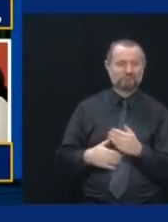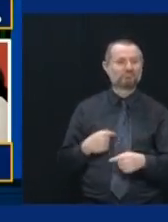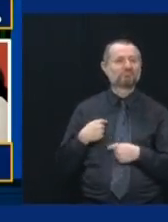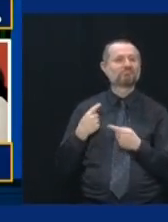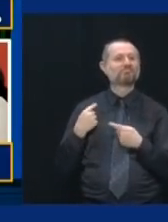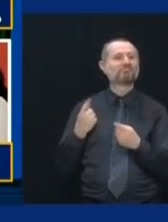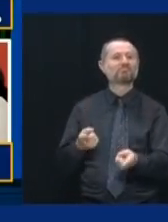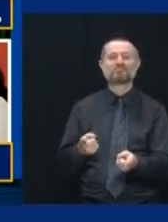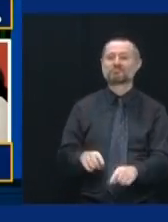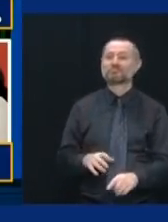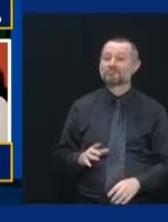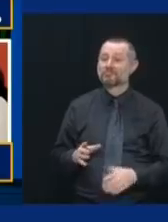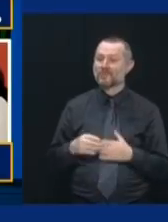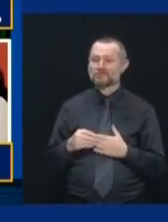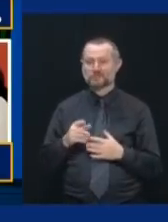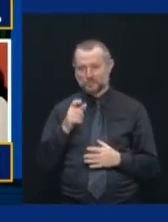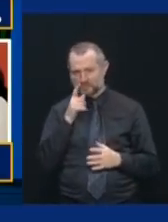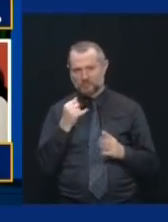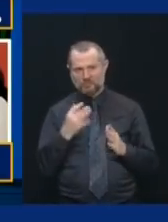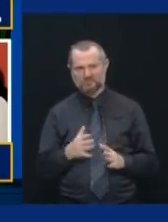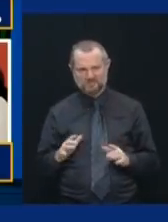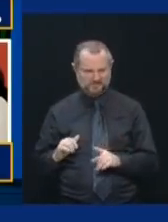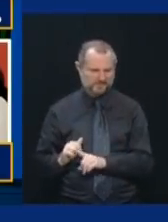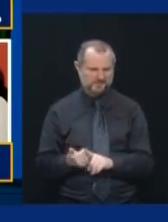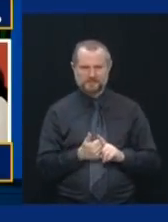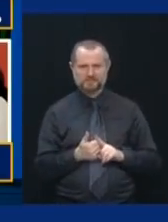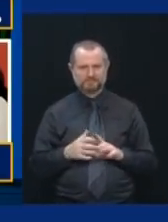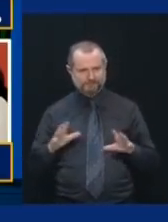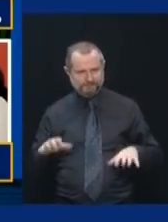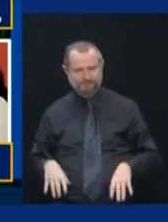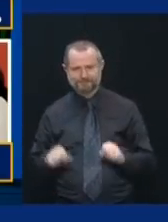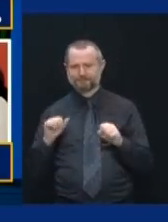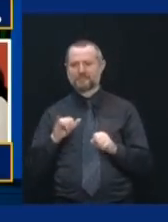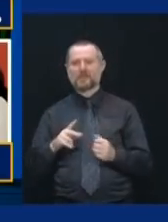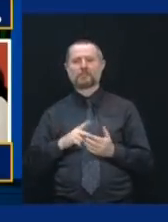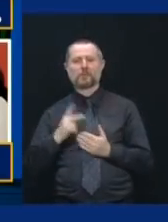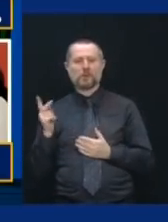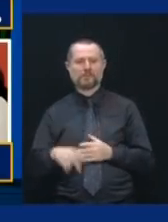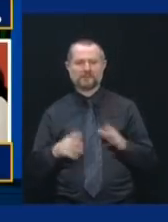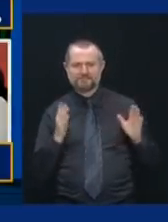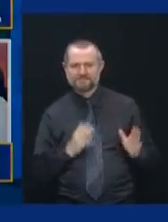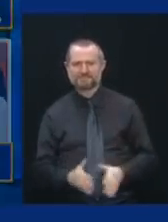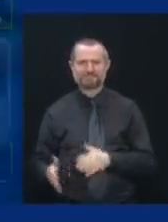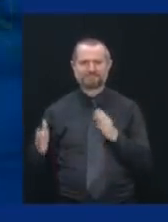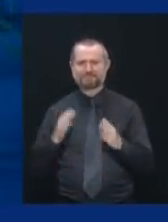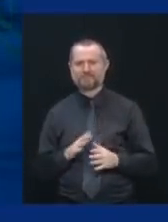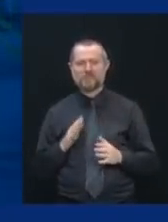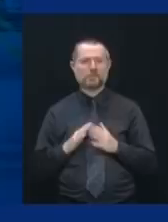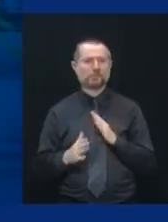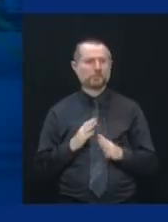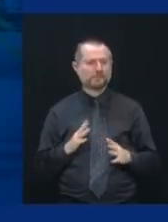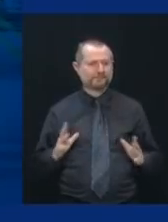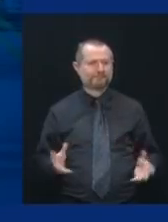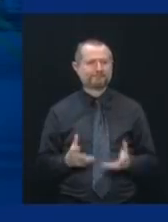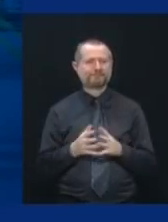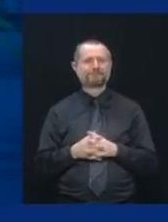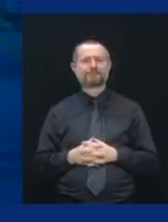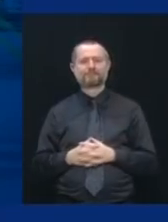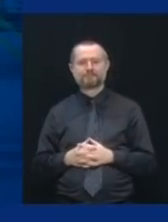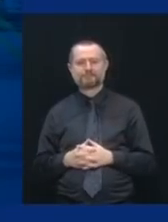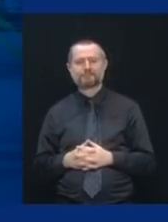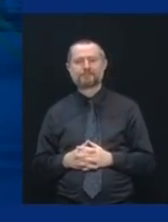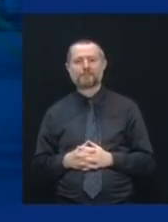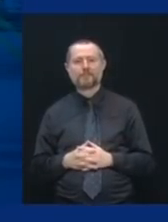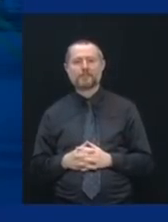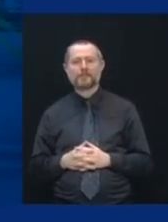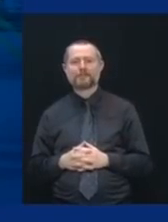by artists themselves who are organizing the community and organizing the events. And